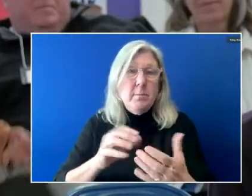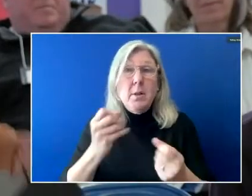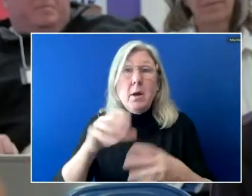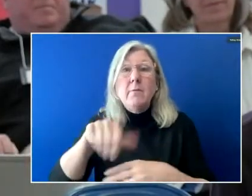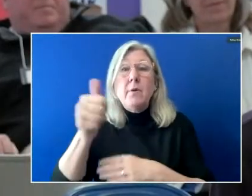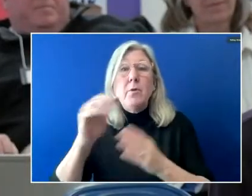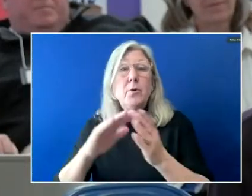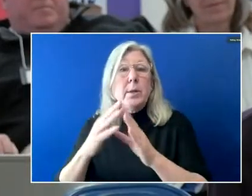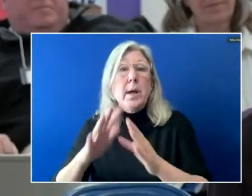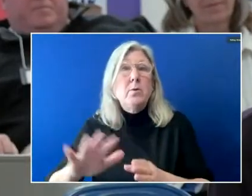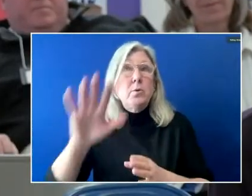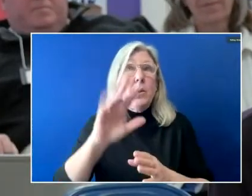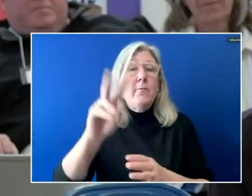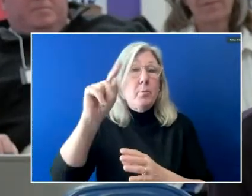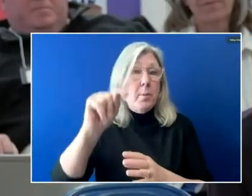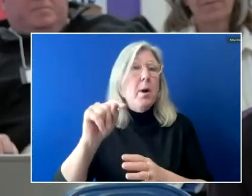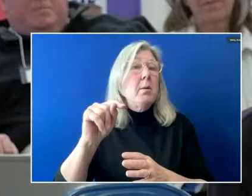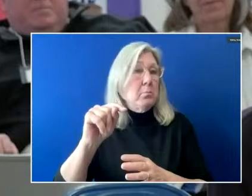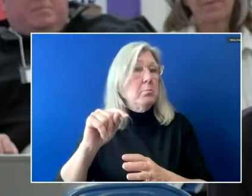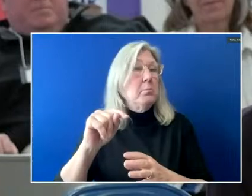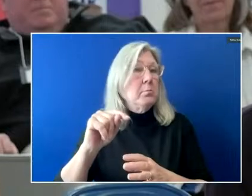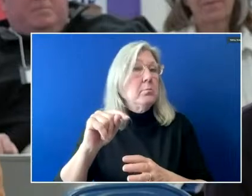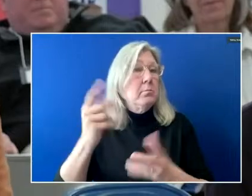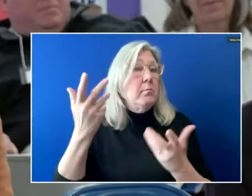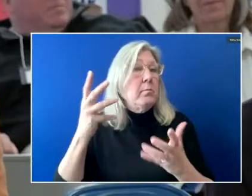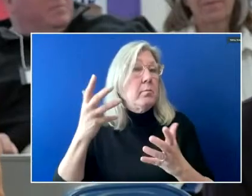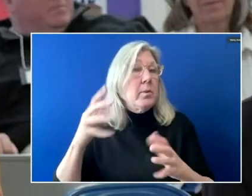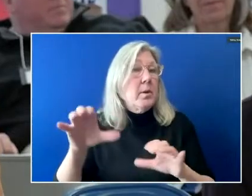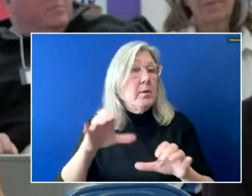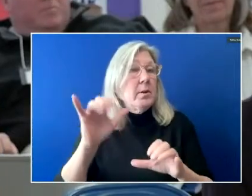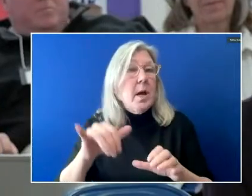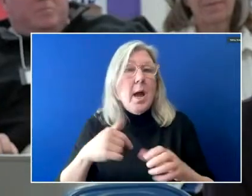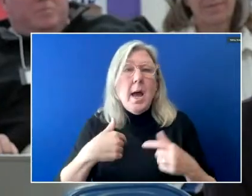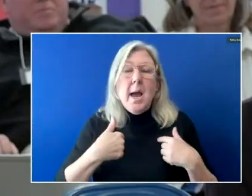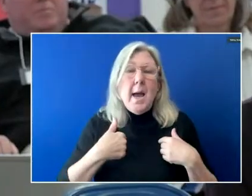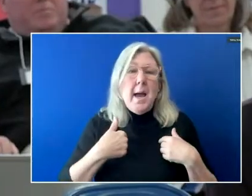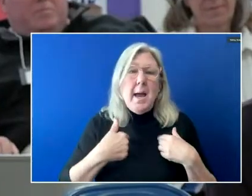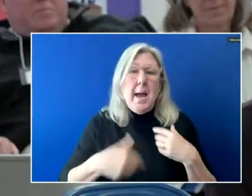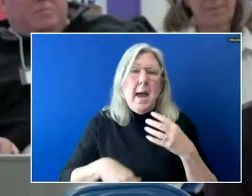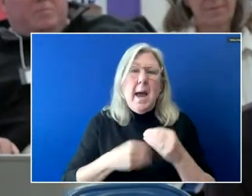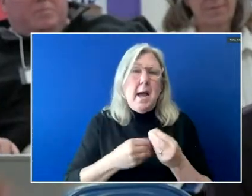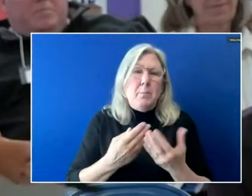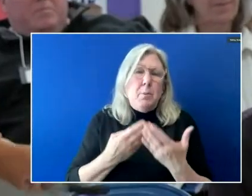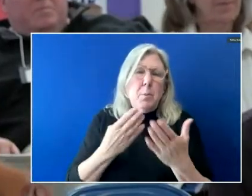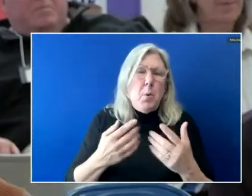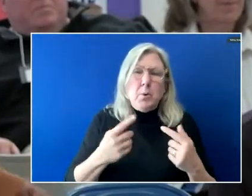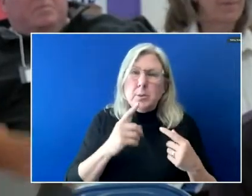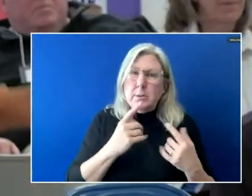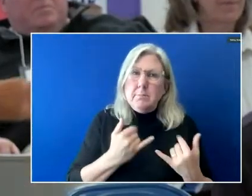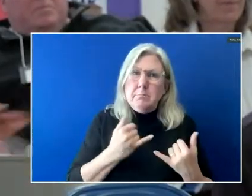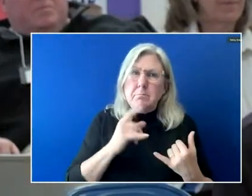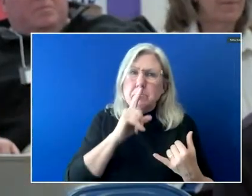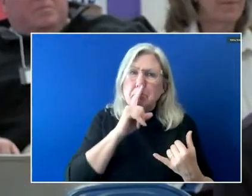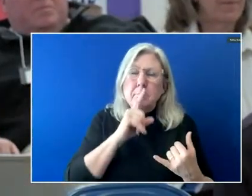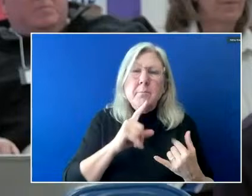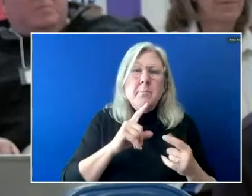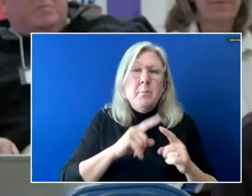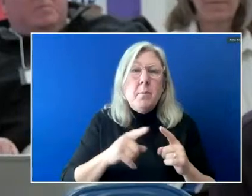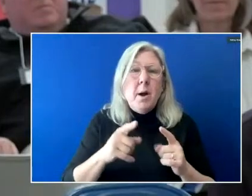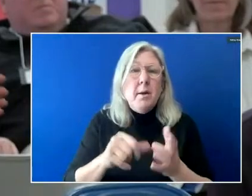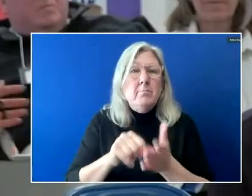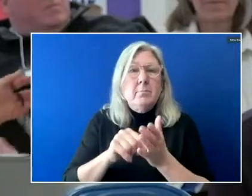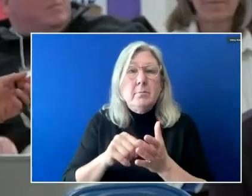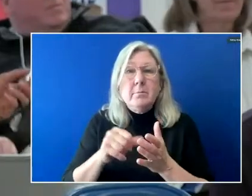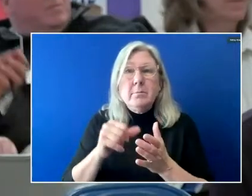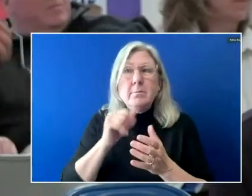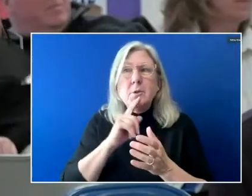Vermont have taken those steps um I'm not adding a proposal necessarily but I I just want to underline like I don't know if that was a